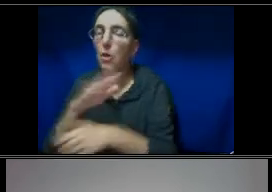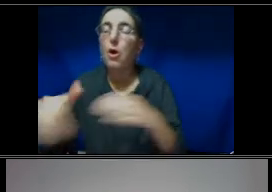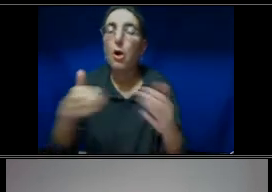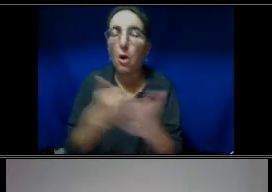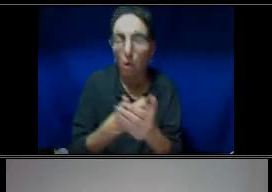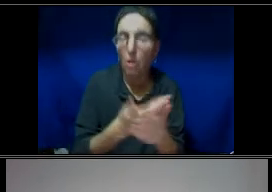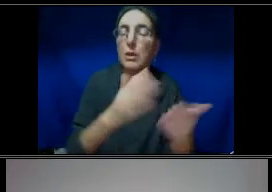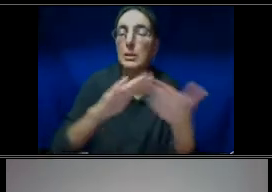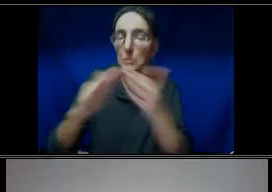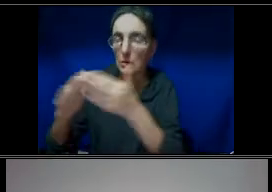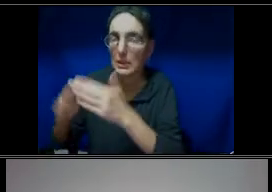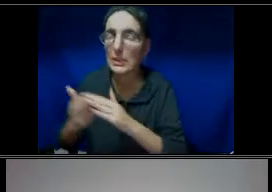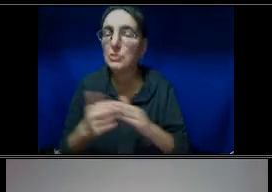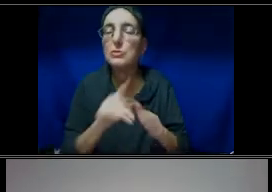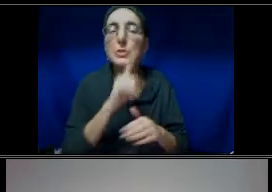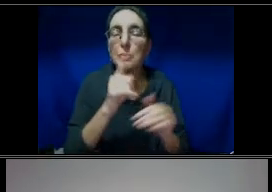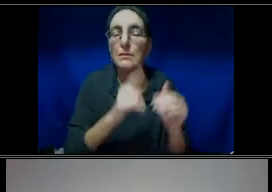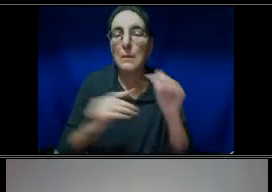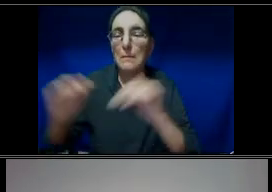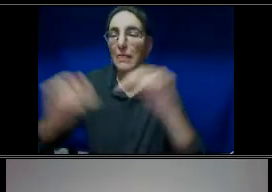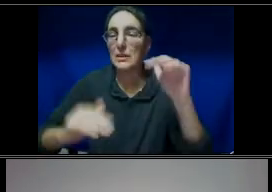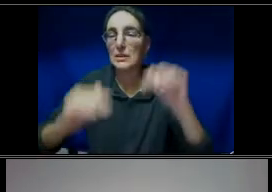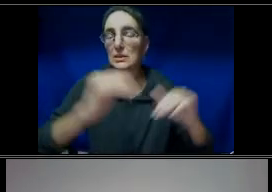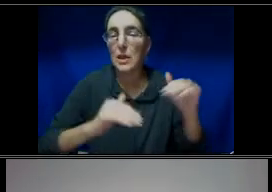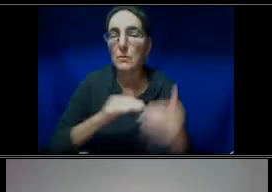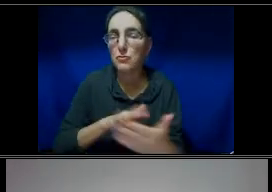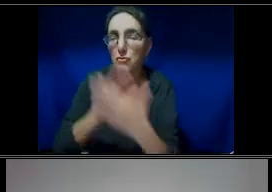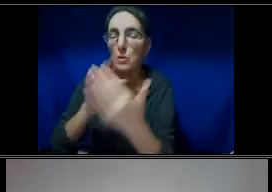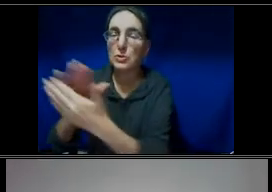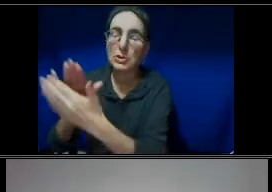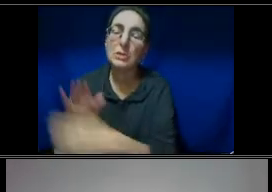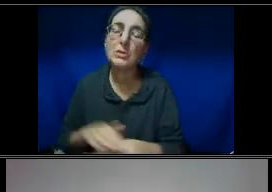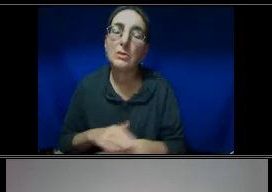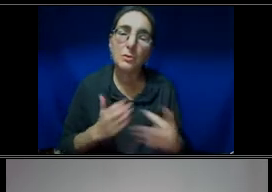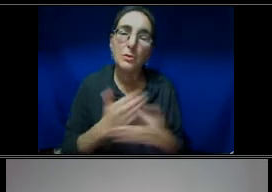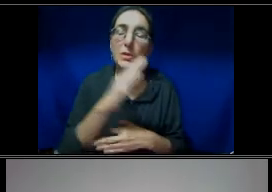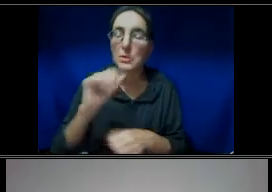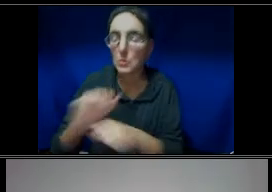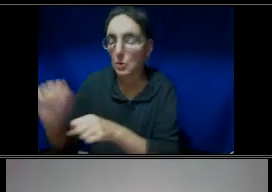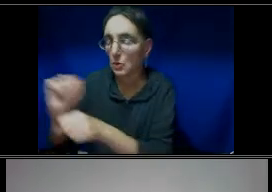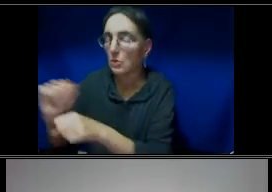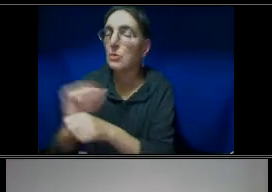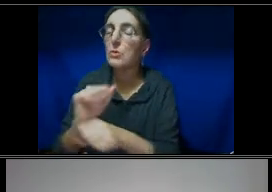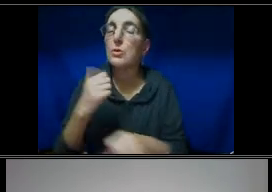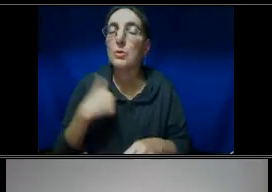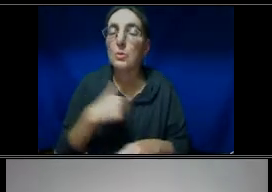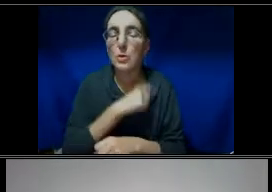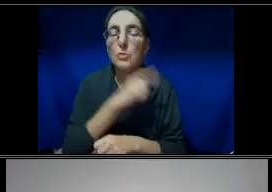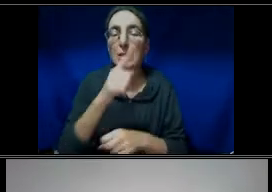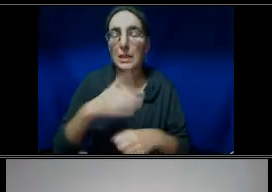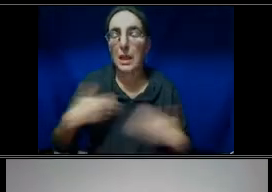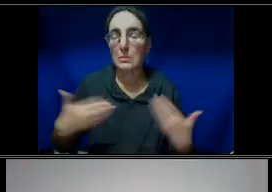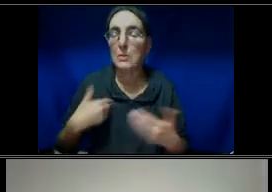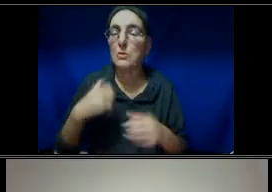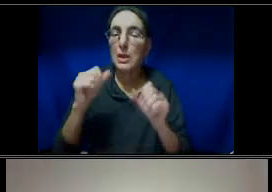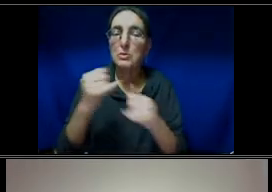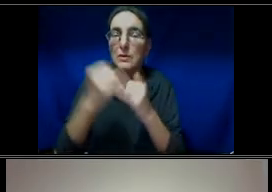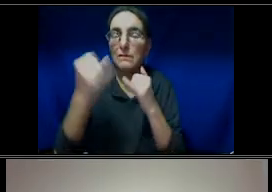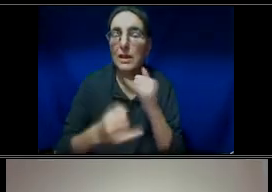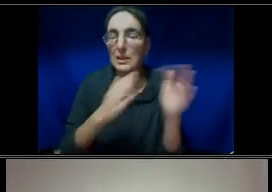So through all of this work, we did a lot of stakeholder outreach in this process. we're really pleased that we were able to finalize this plan in